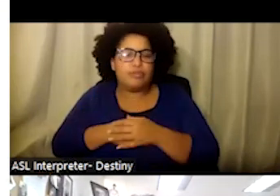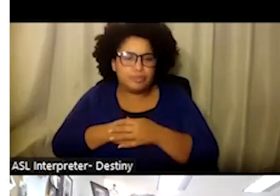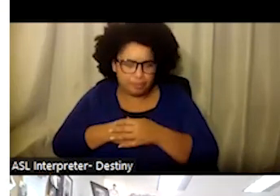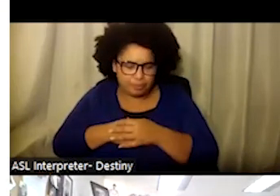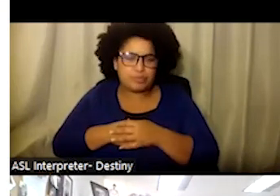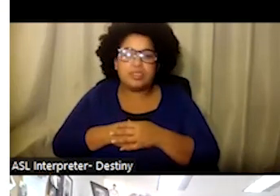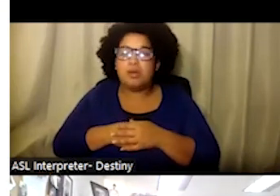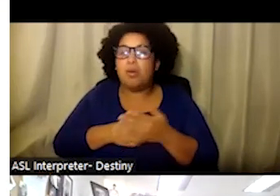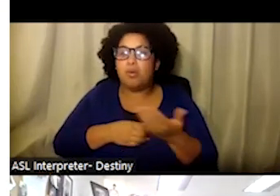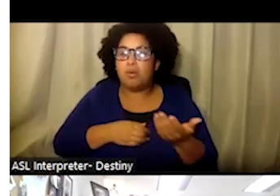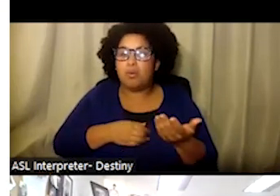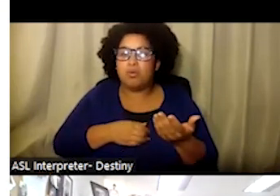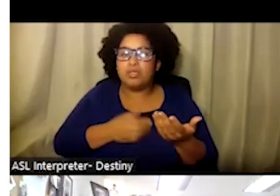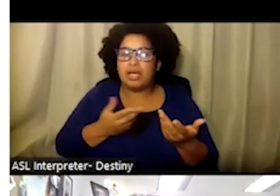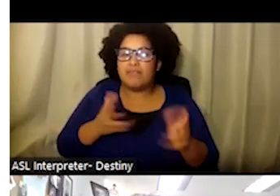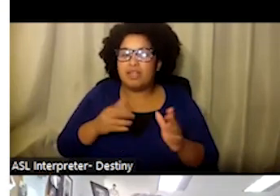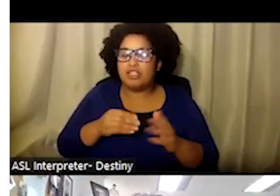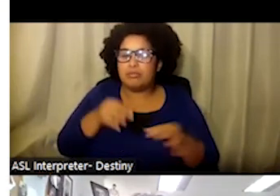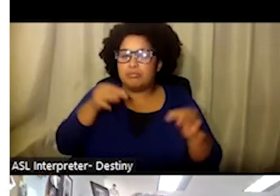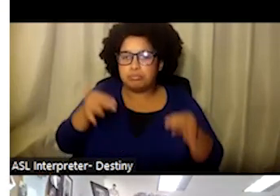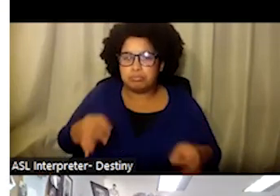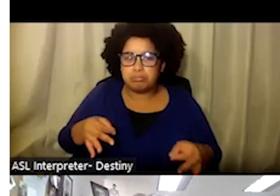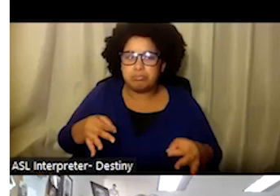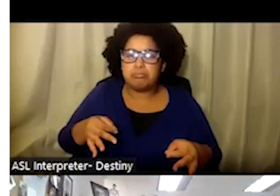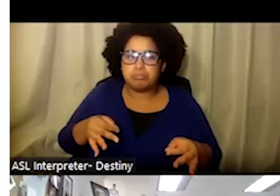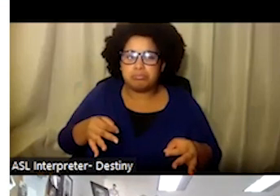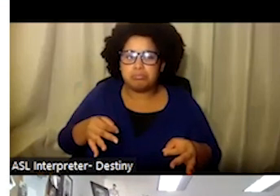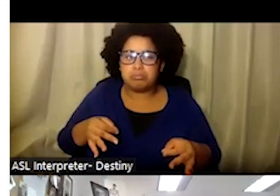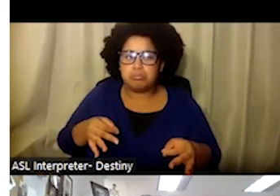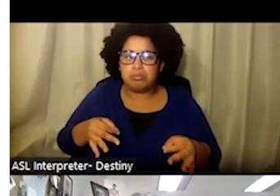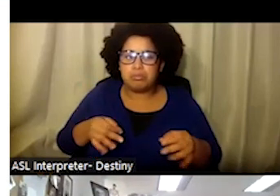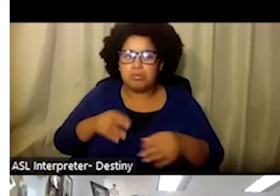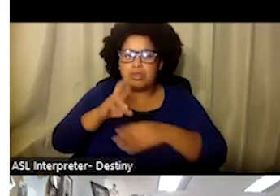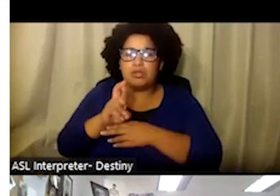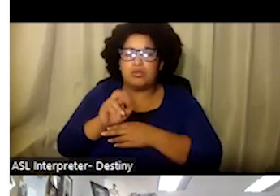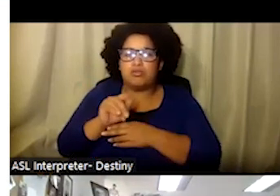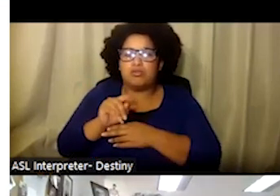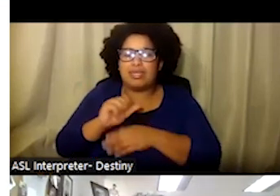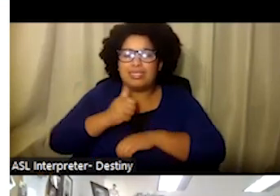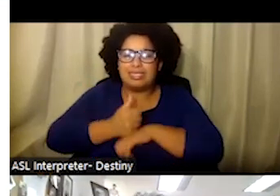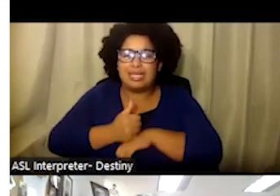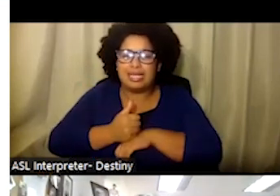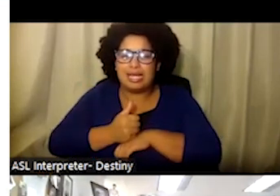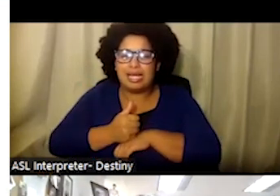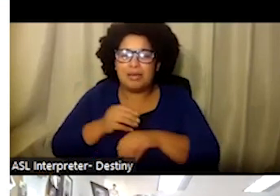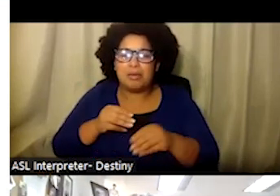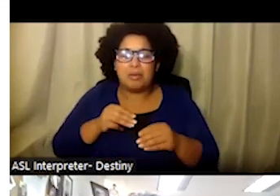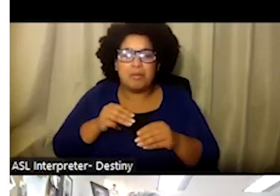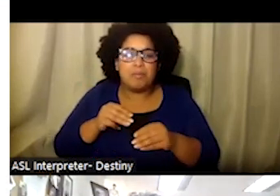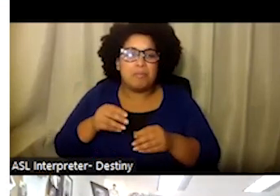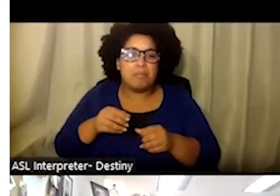so this is what they had laid out, that there should be rate-setting methodologies to include better